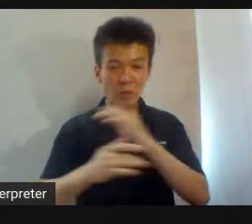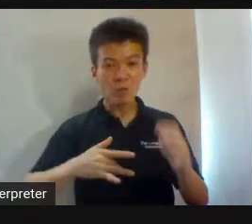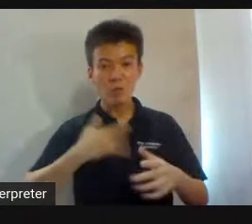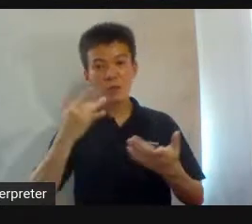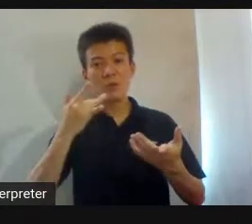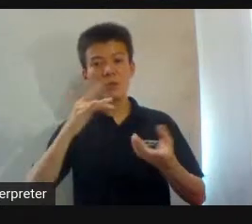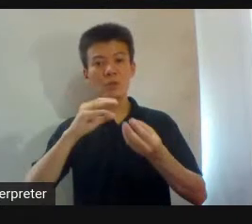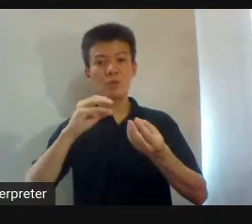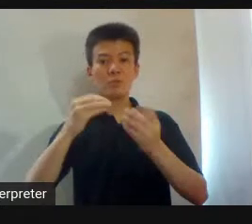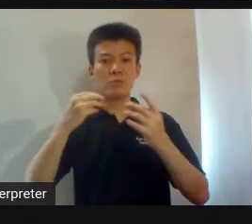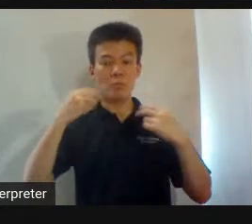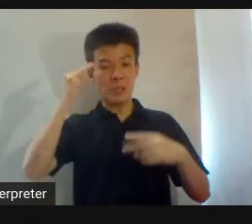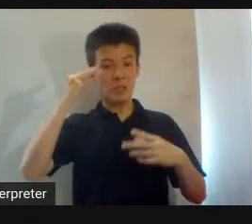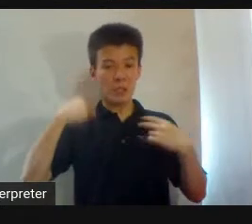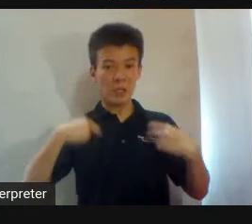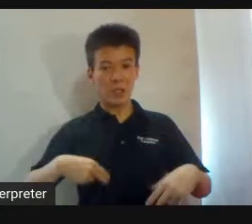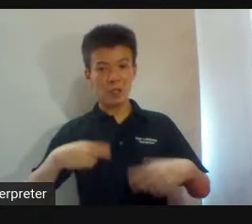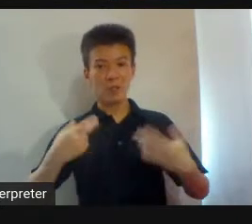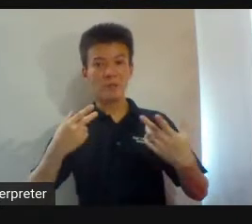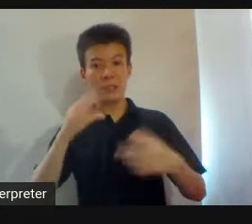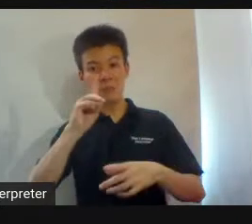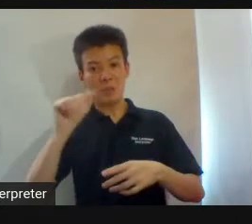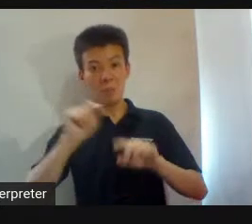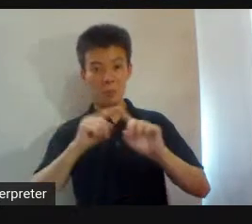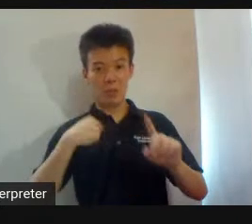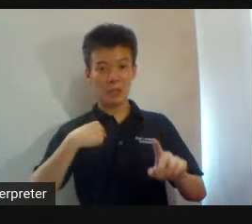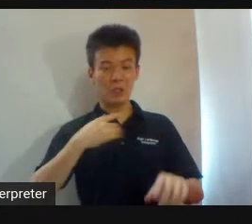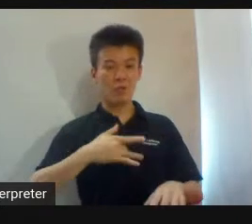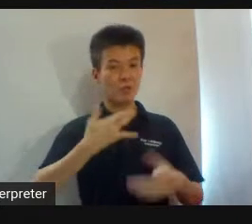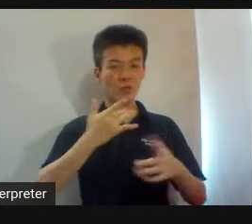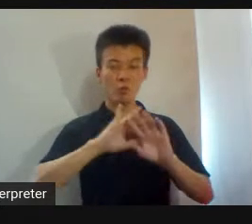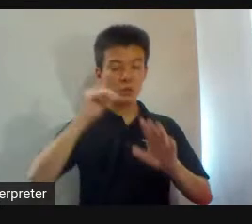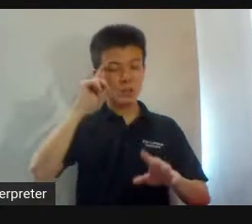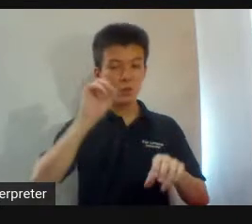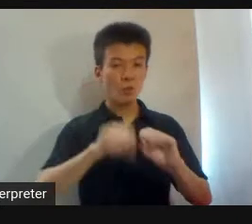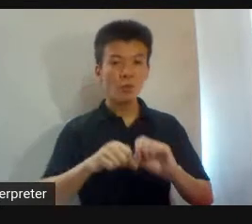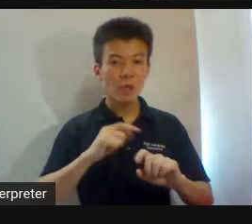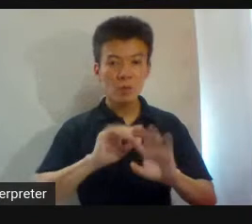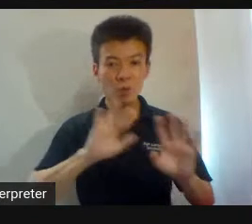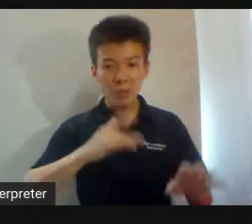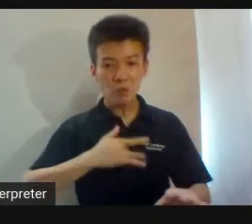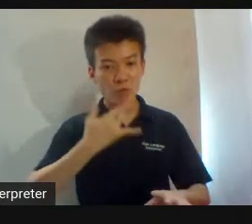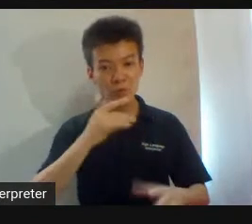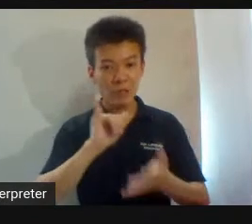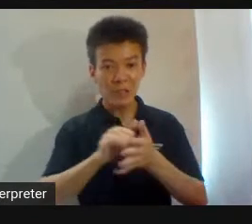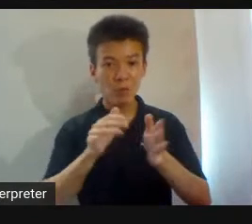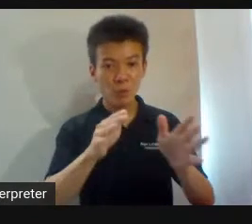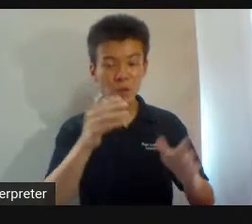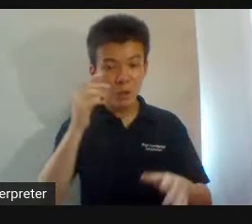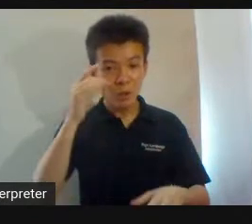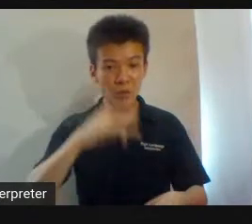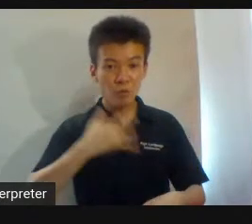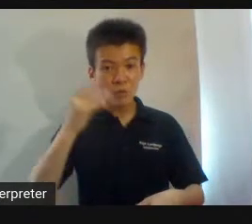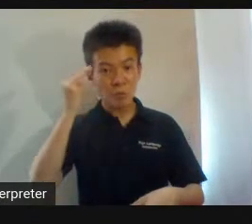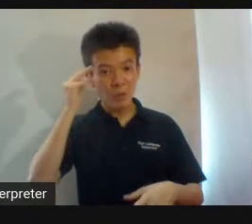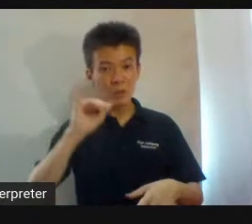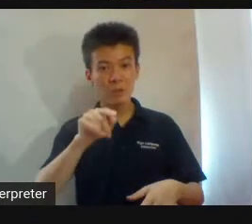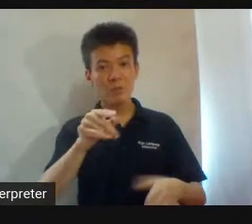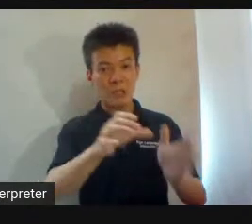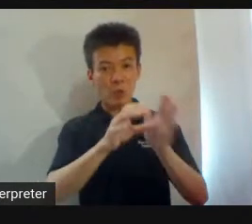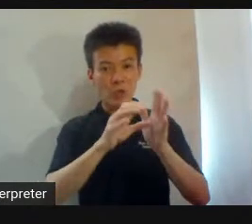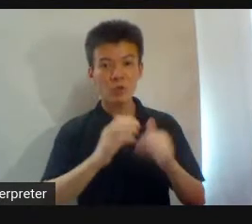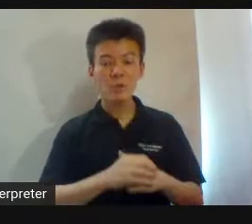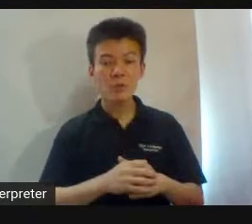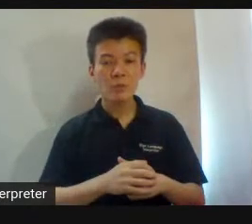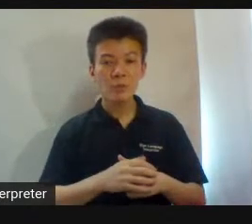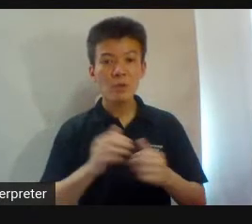health is a disability, but personally, I don't think so, and I don't feel so. I feel that mental health is a condition, and that